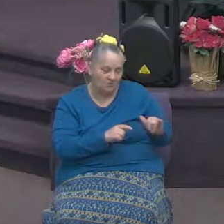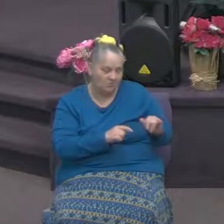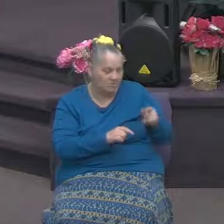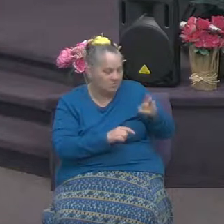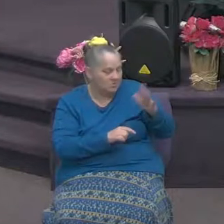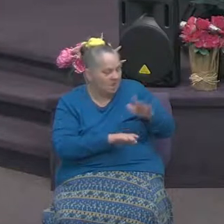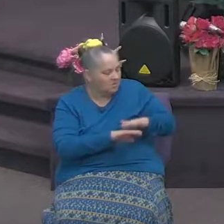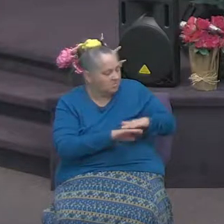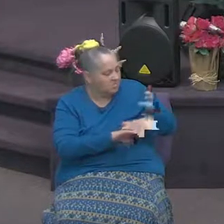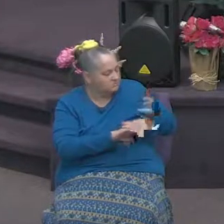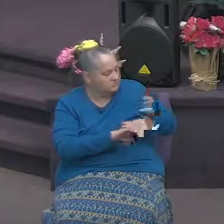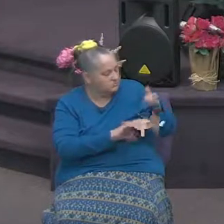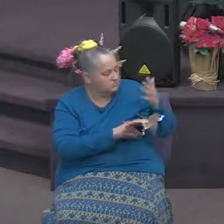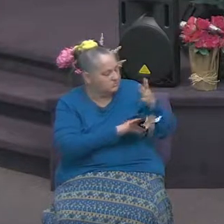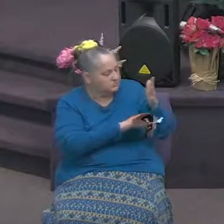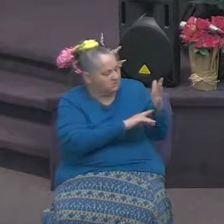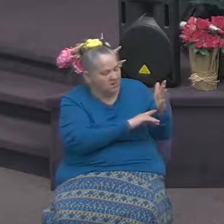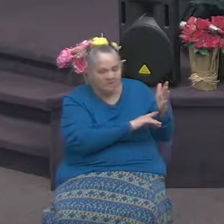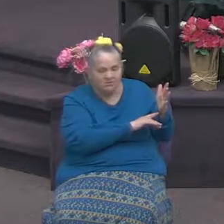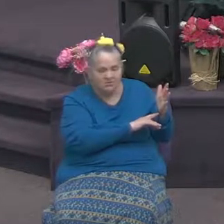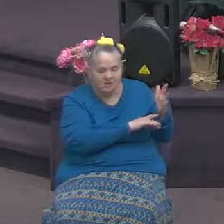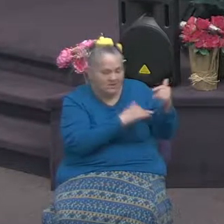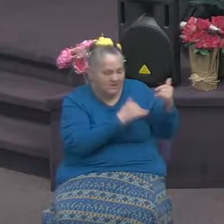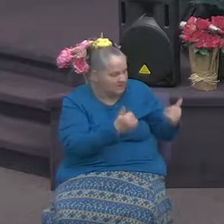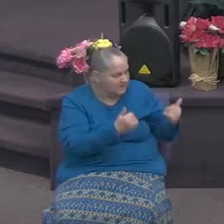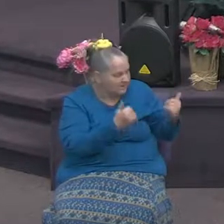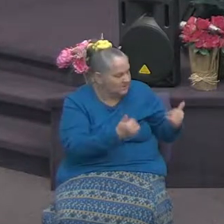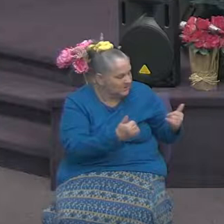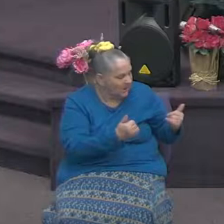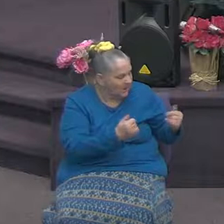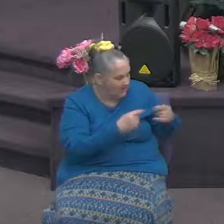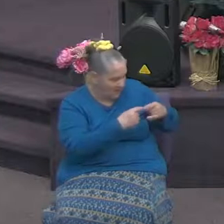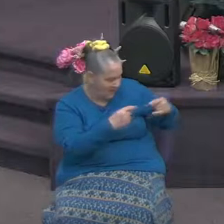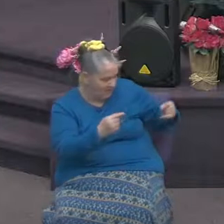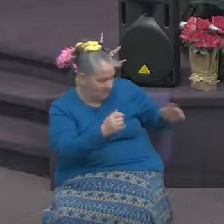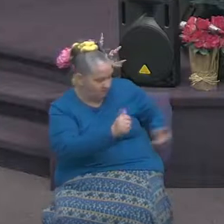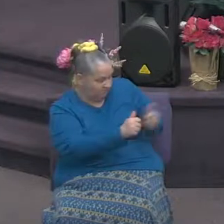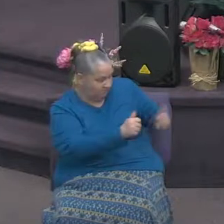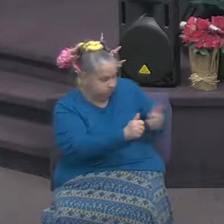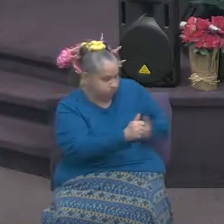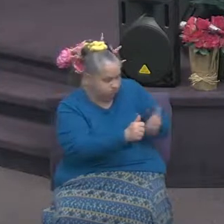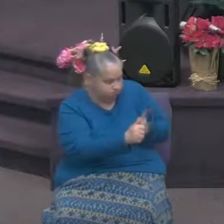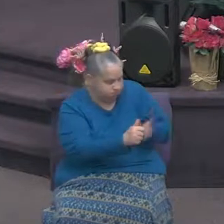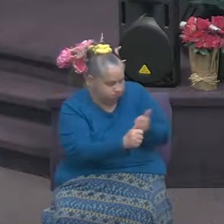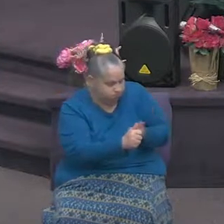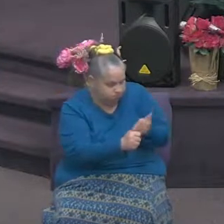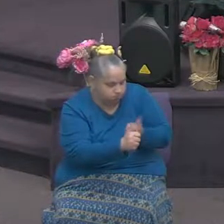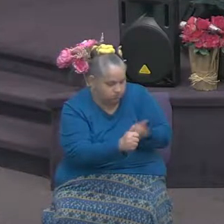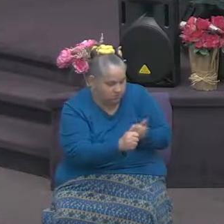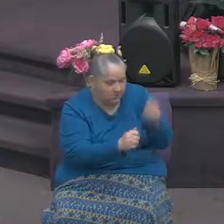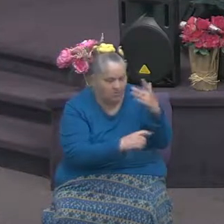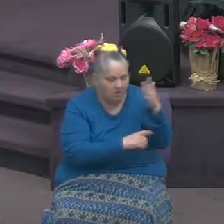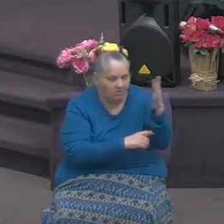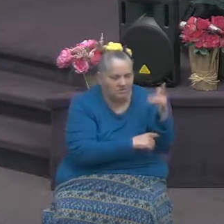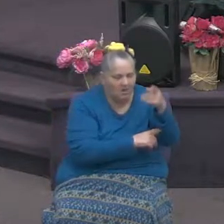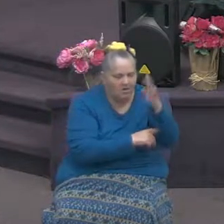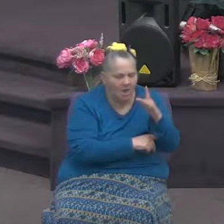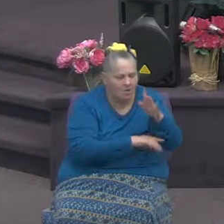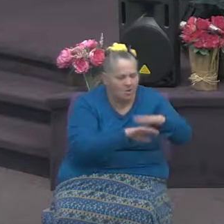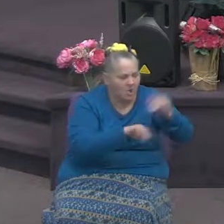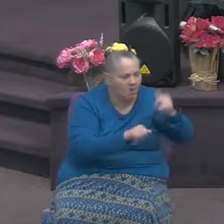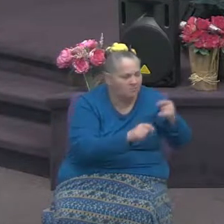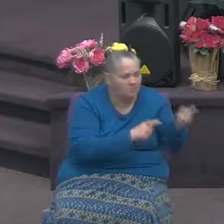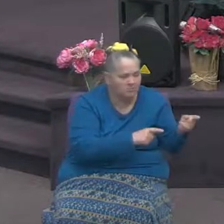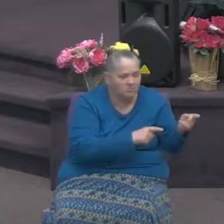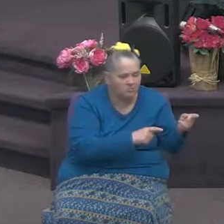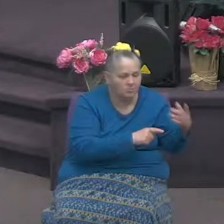God has called them out to the wilderness. And now the enemy is following them into the very wilderness God called them